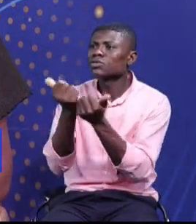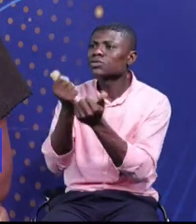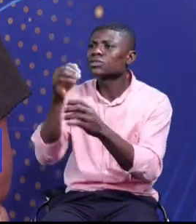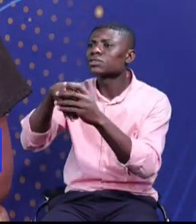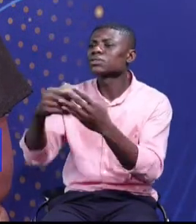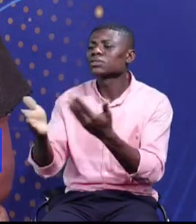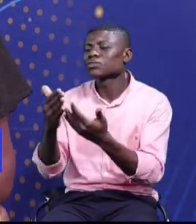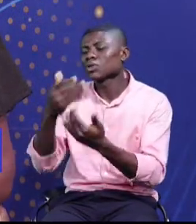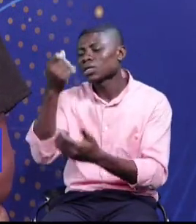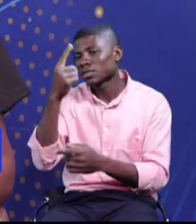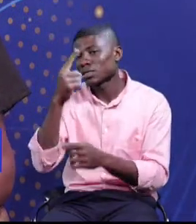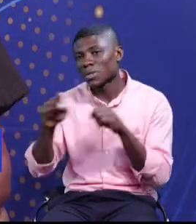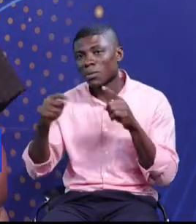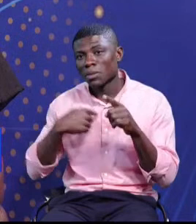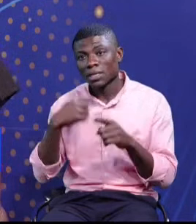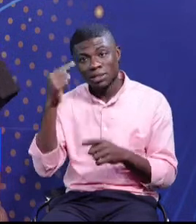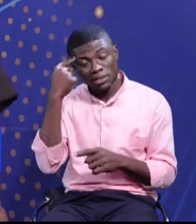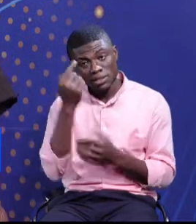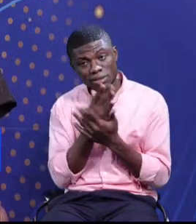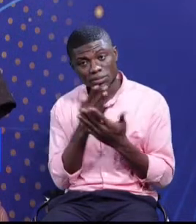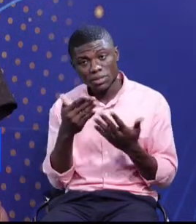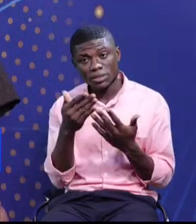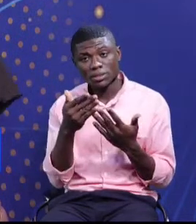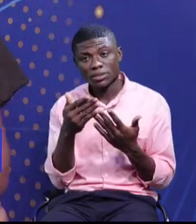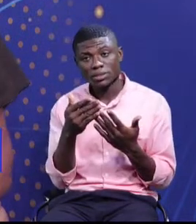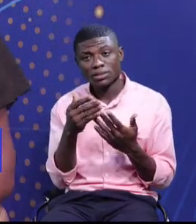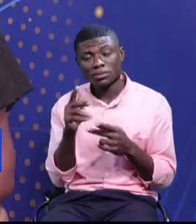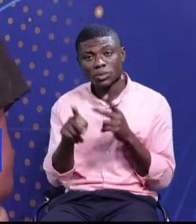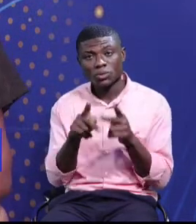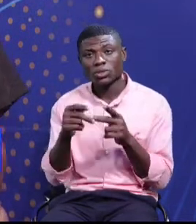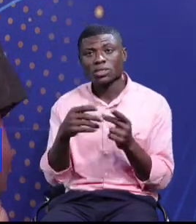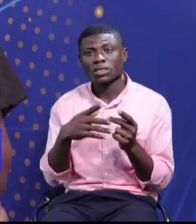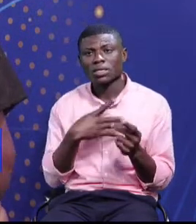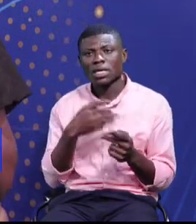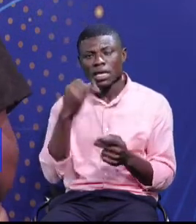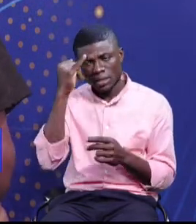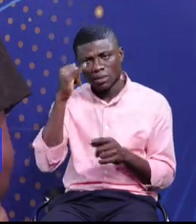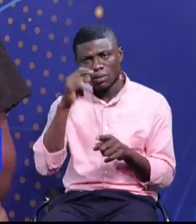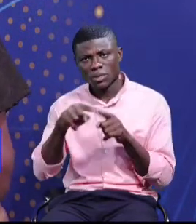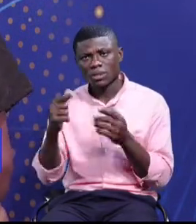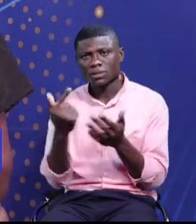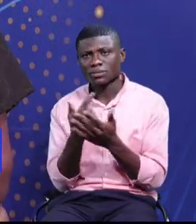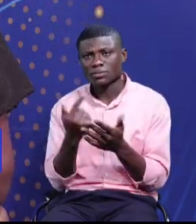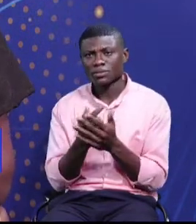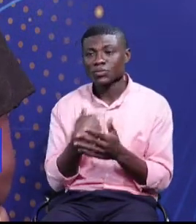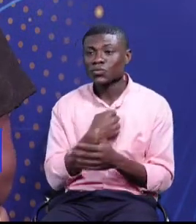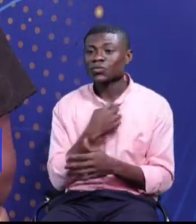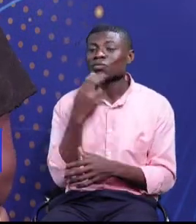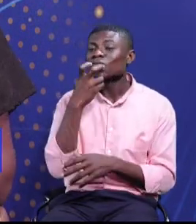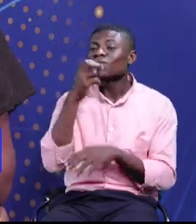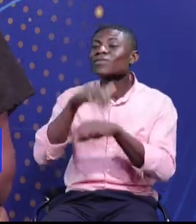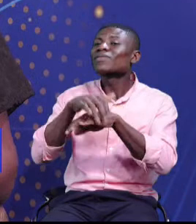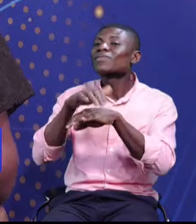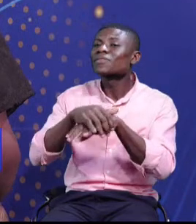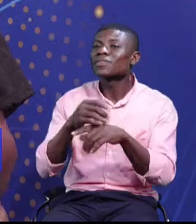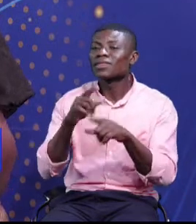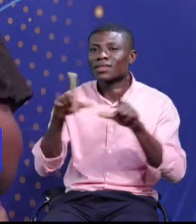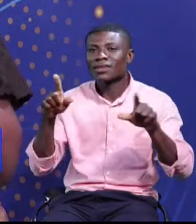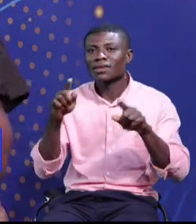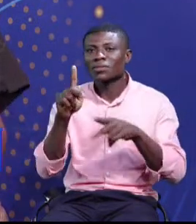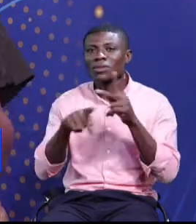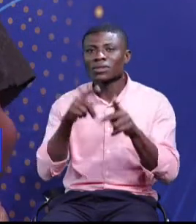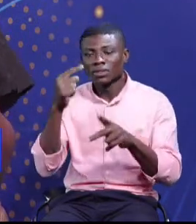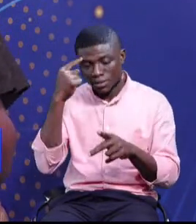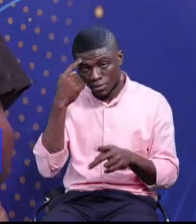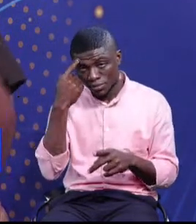much better. But I think you said something earlier, like people do like the idea of, I mean, Ghana, because we're an English-speaking country, people just think, oh, and you